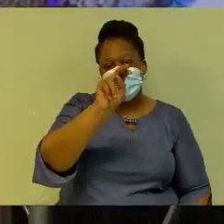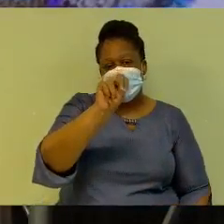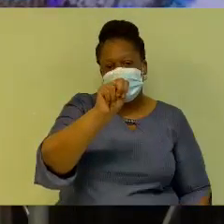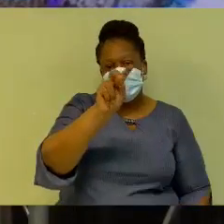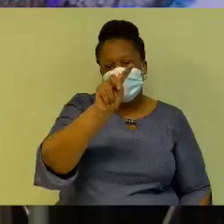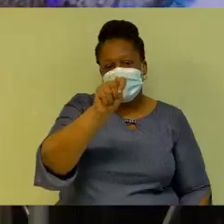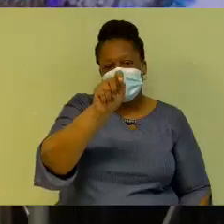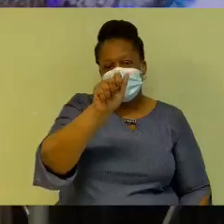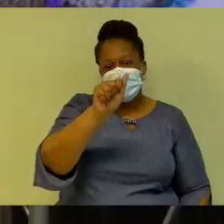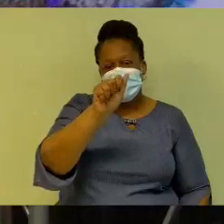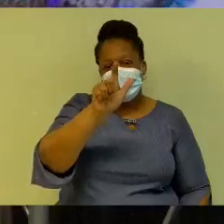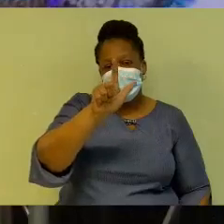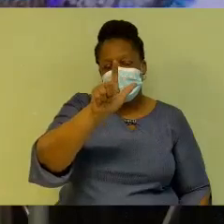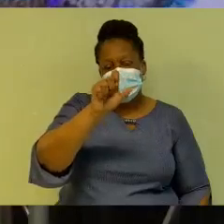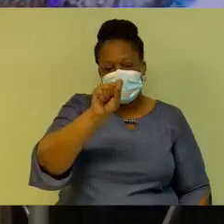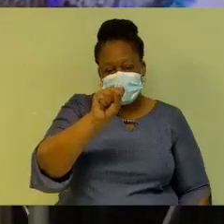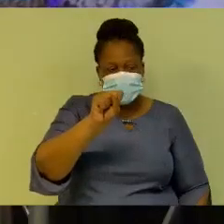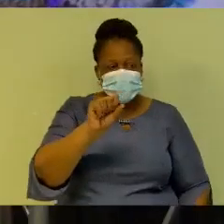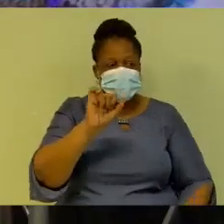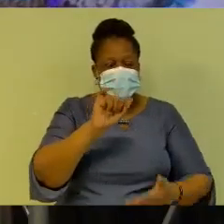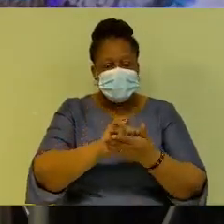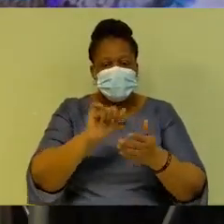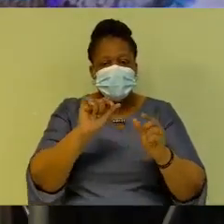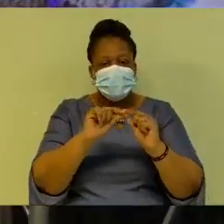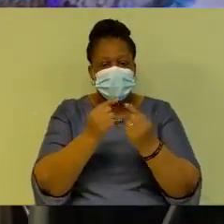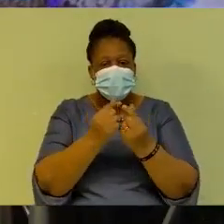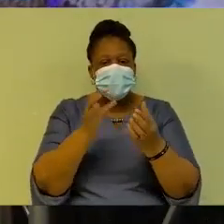retired, energetic nurses